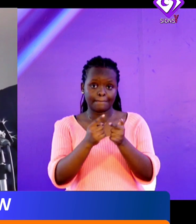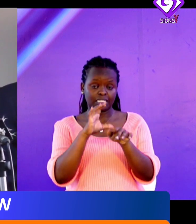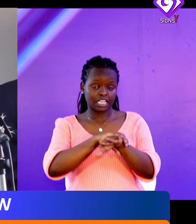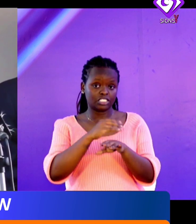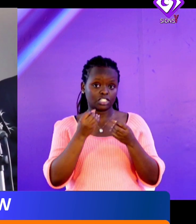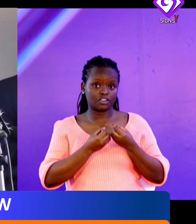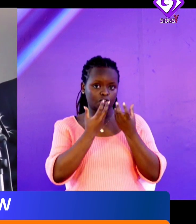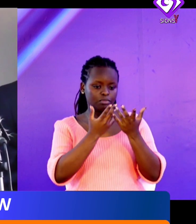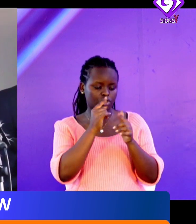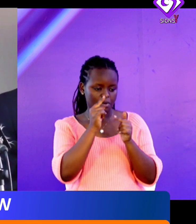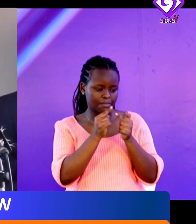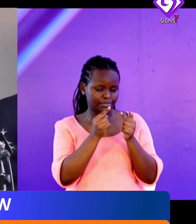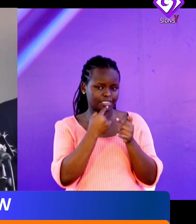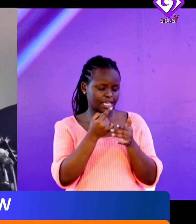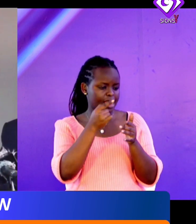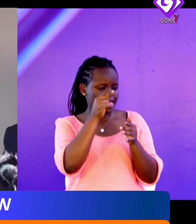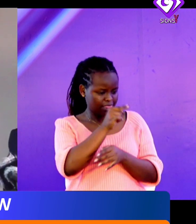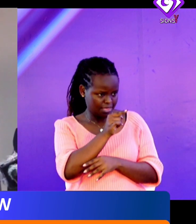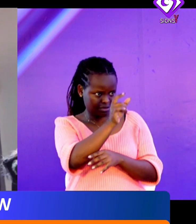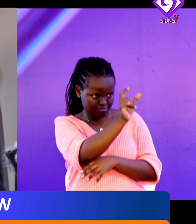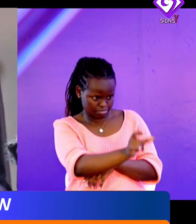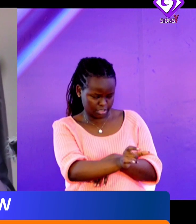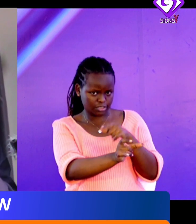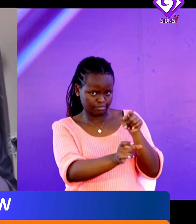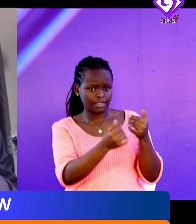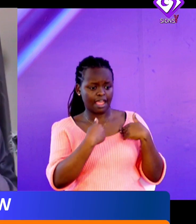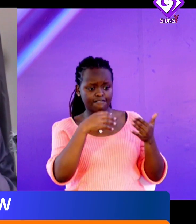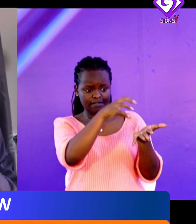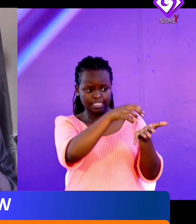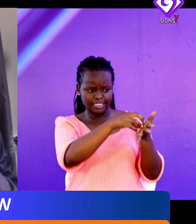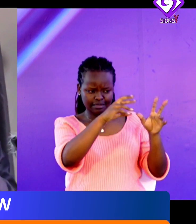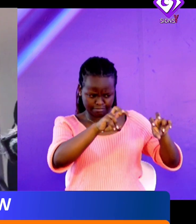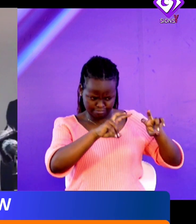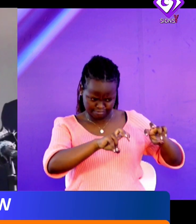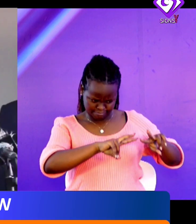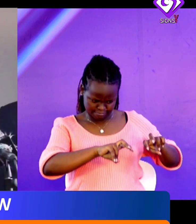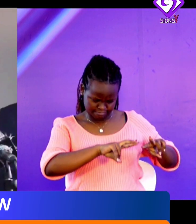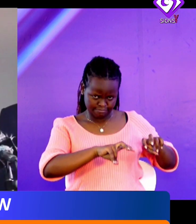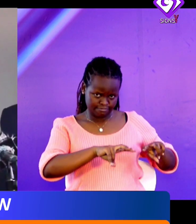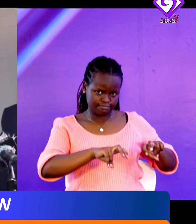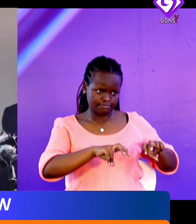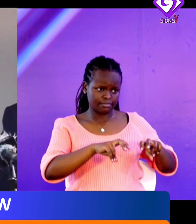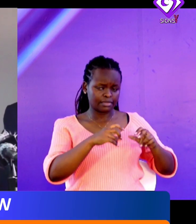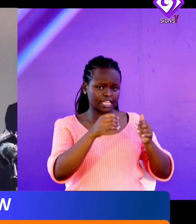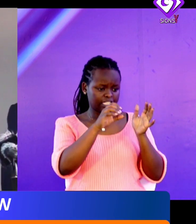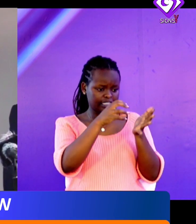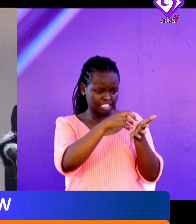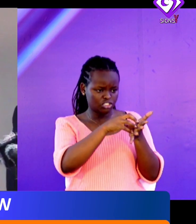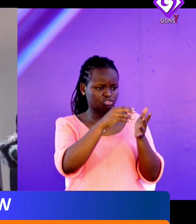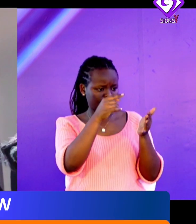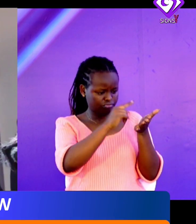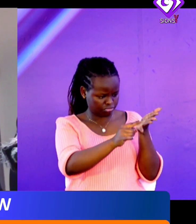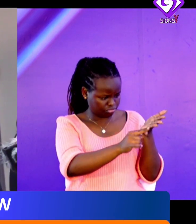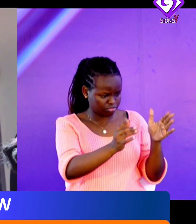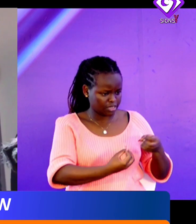this particular person, we have these cases that we are pursuing, we are investigating, they are at this stage, and